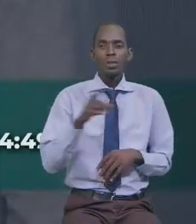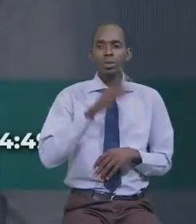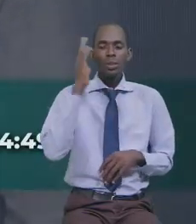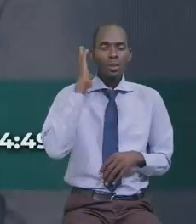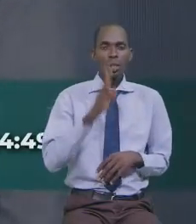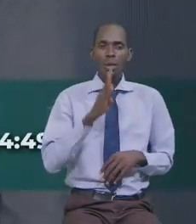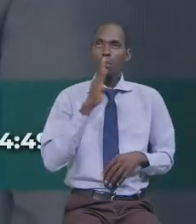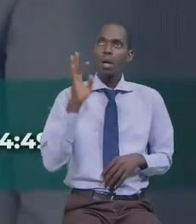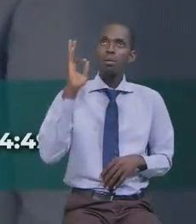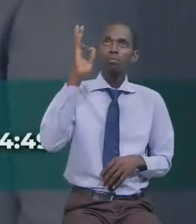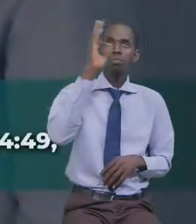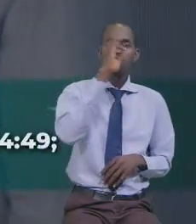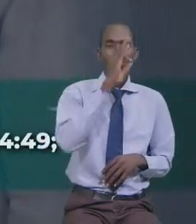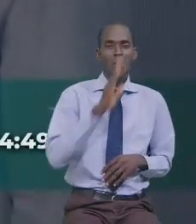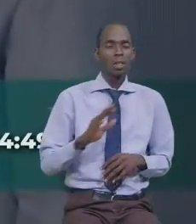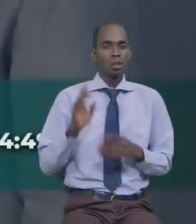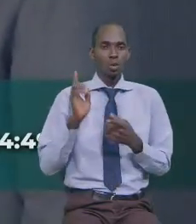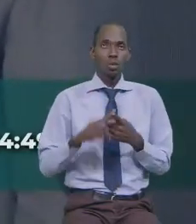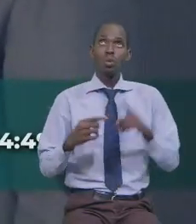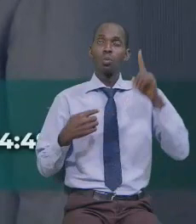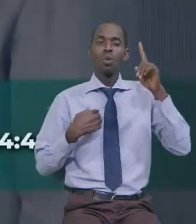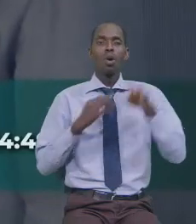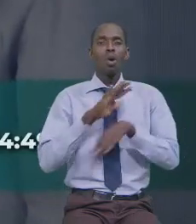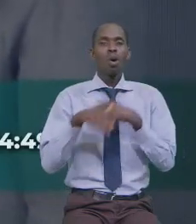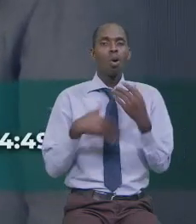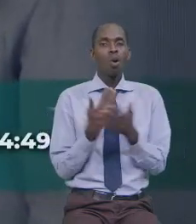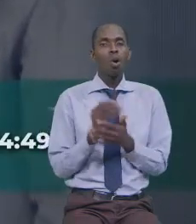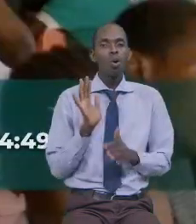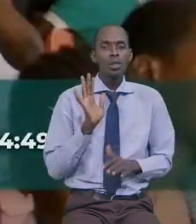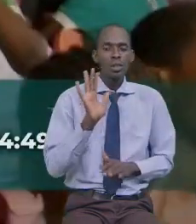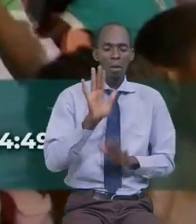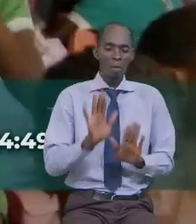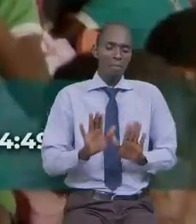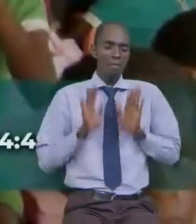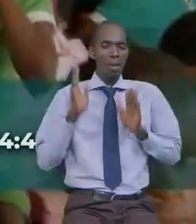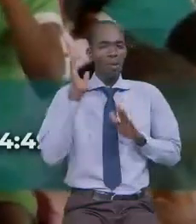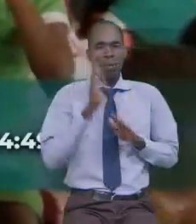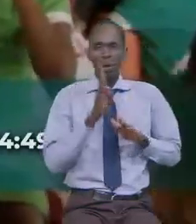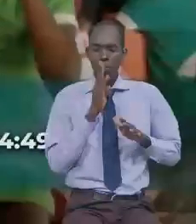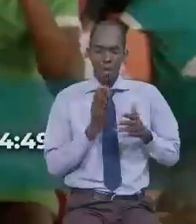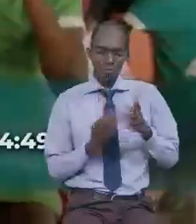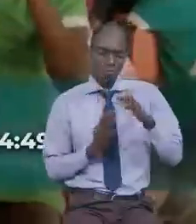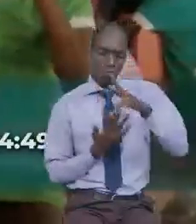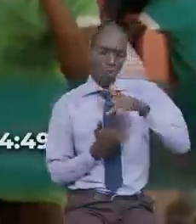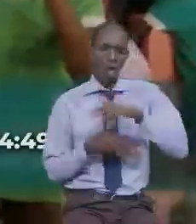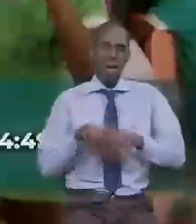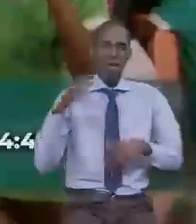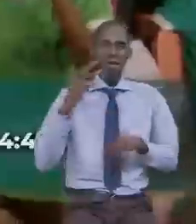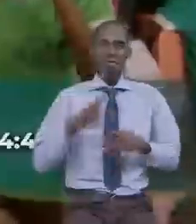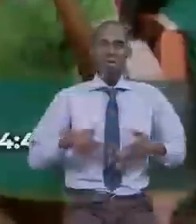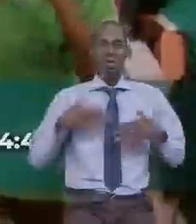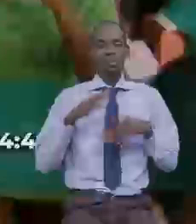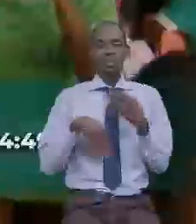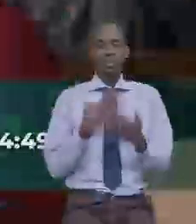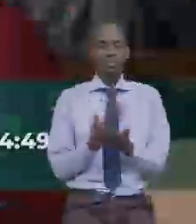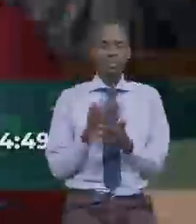witnesses unto me. All the fear will be burnt out of your life. All the timidity burnt out of your life.